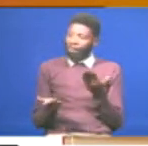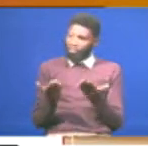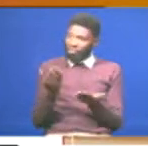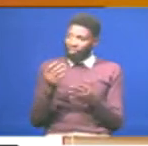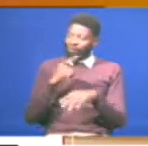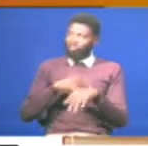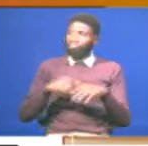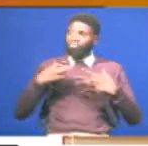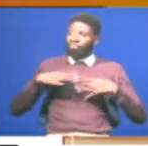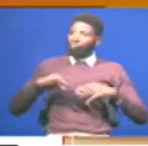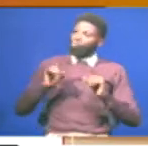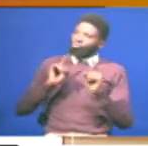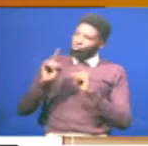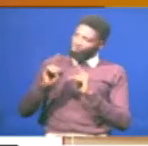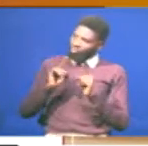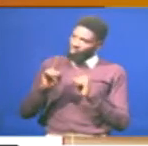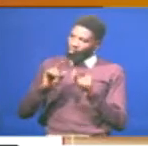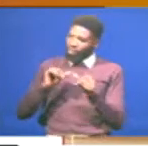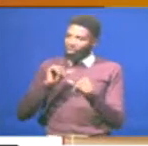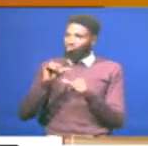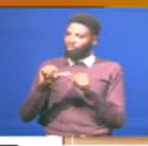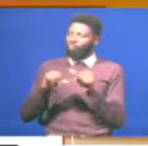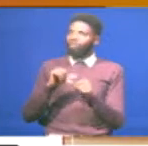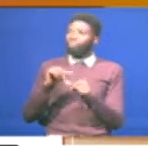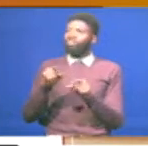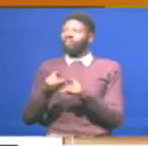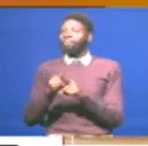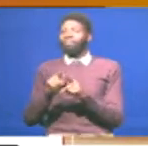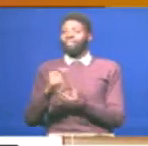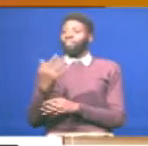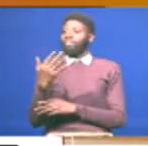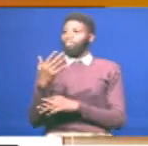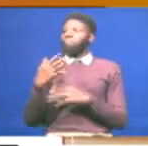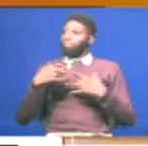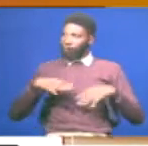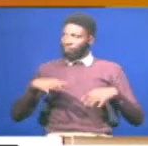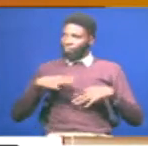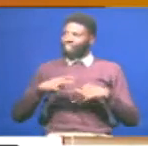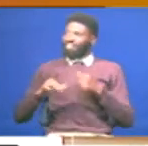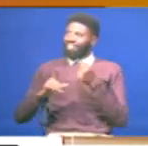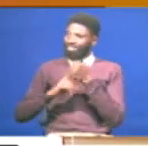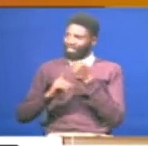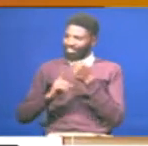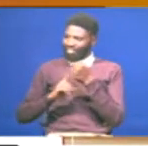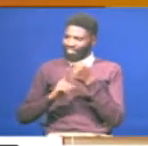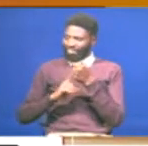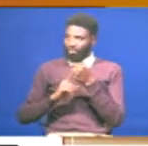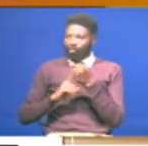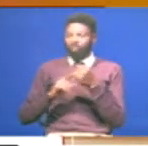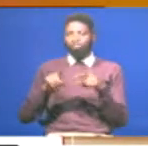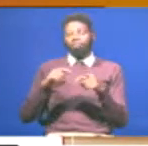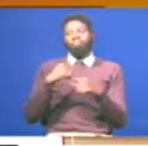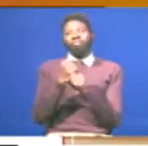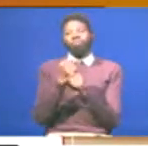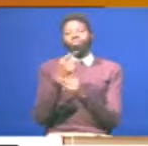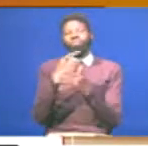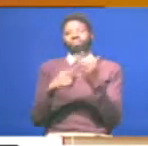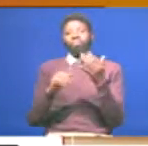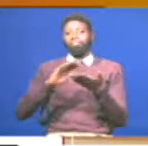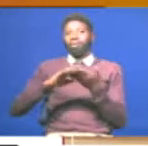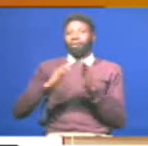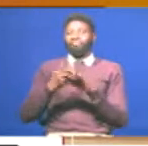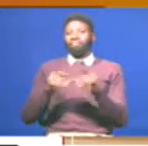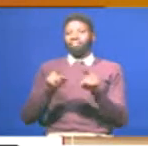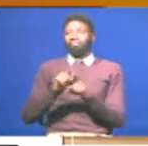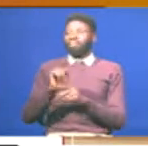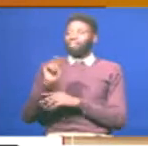of five of us. There were six of us who were outside who created what became KenyaNet, but that was more